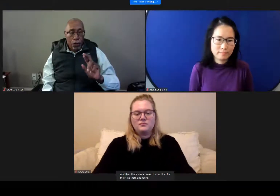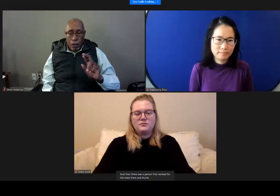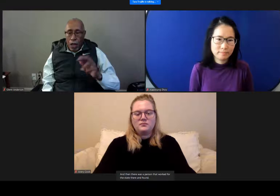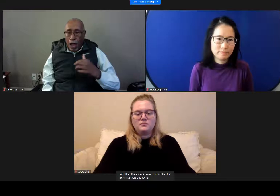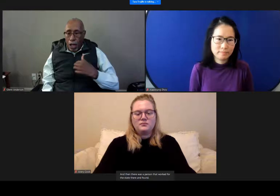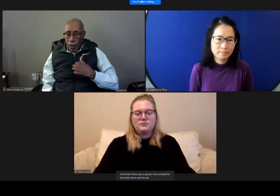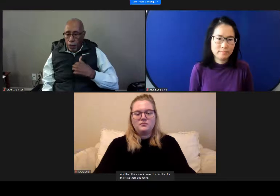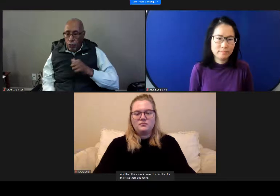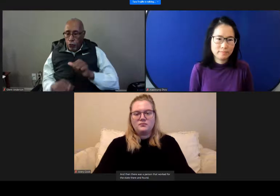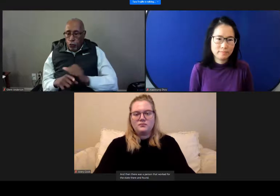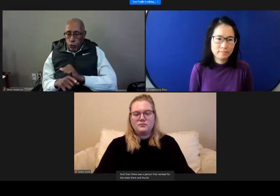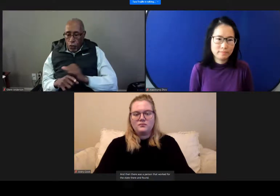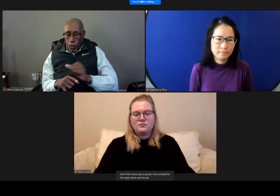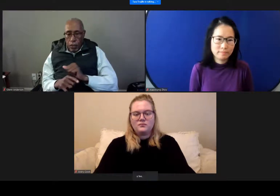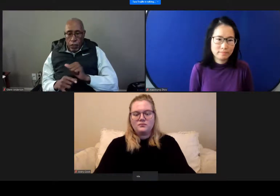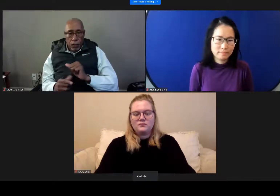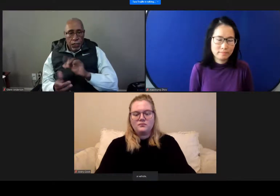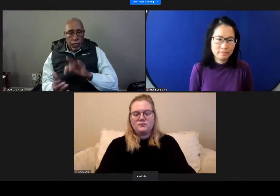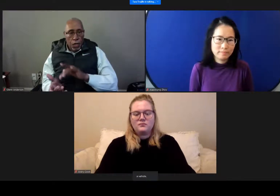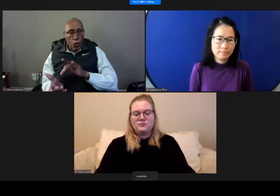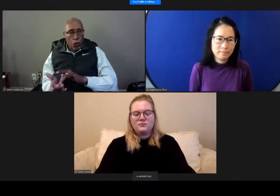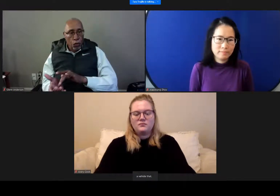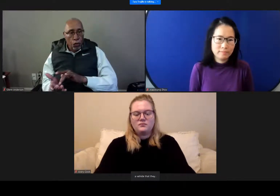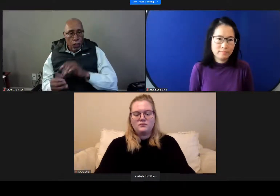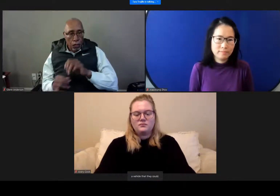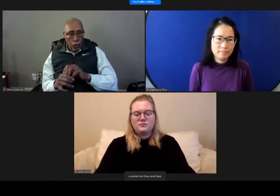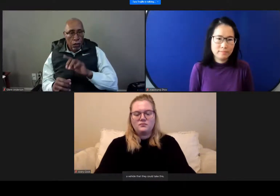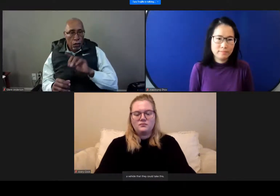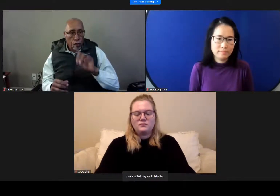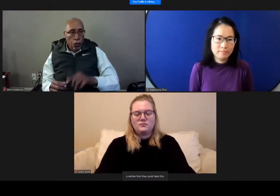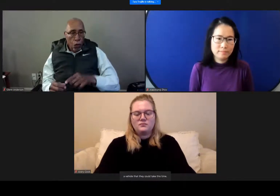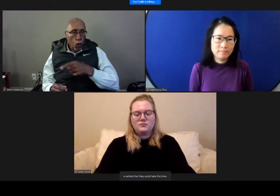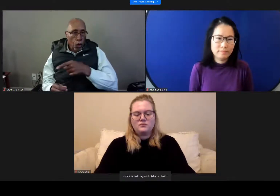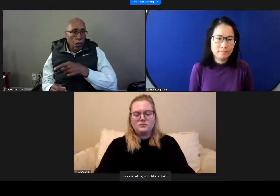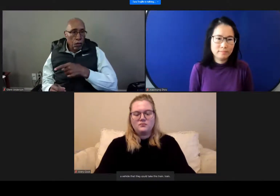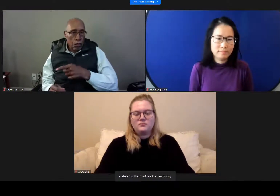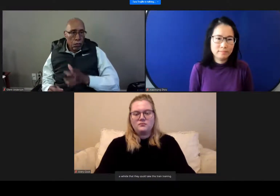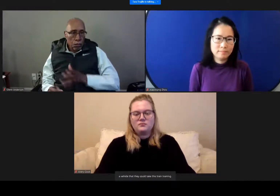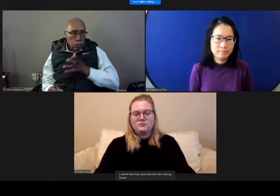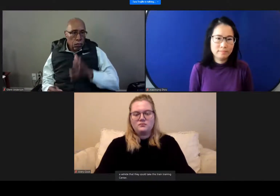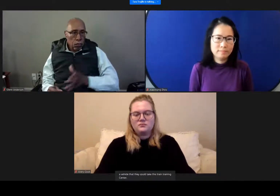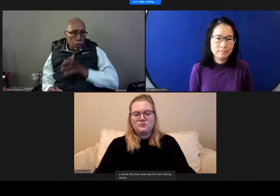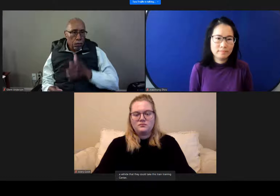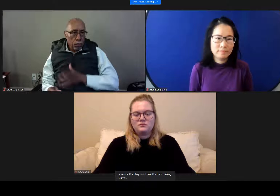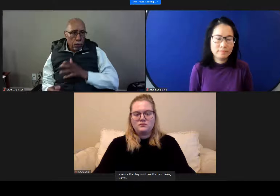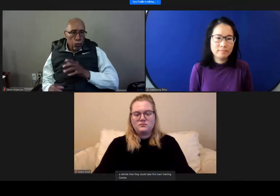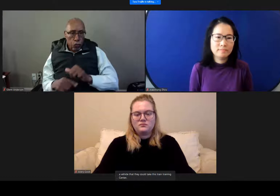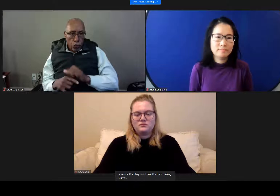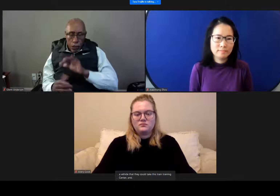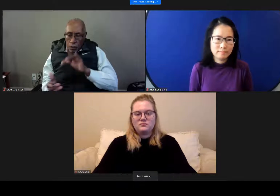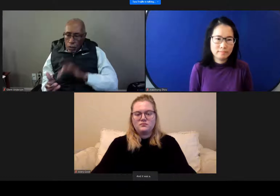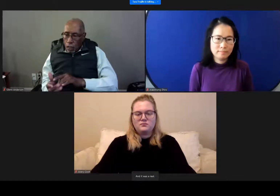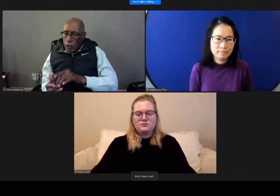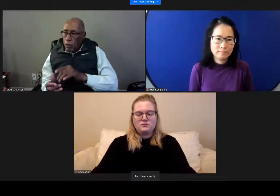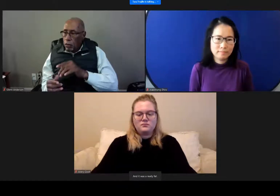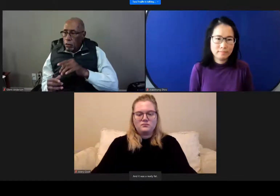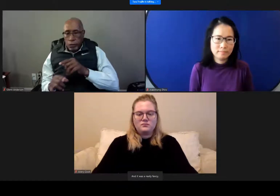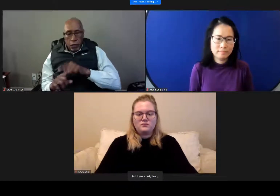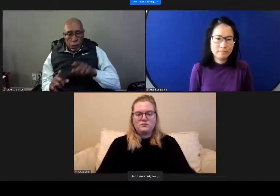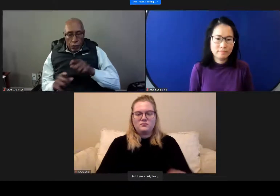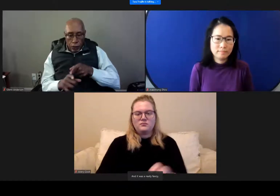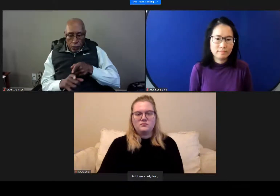a vehicle that they could take this training center, and it was a really